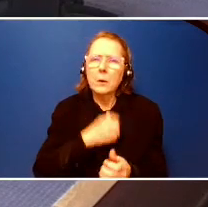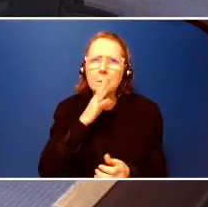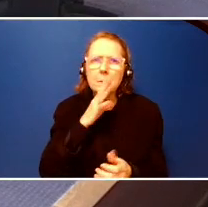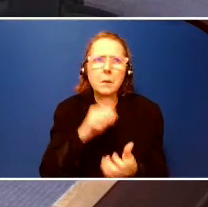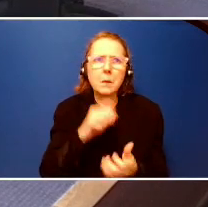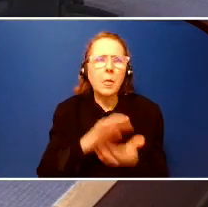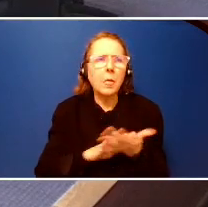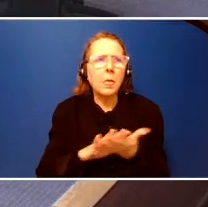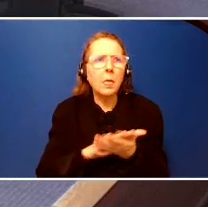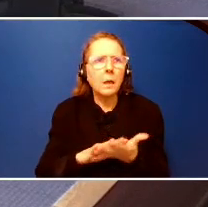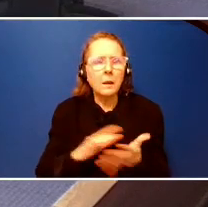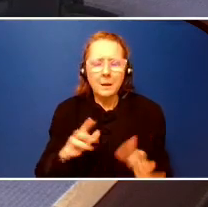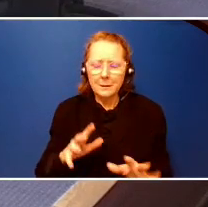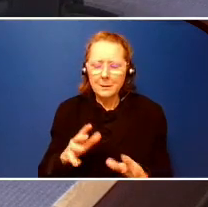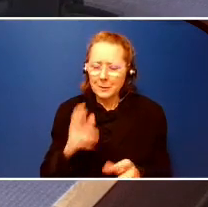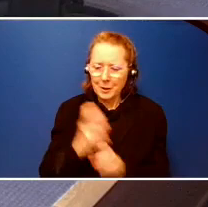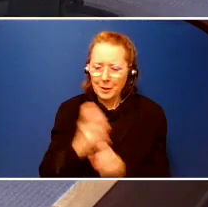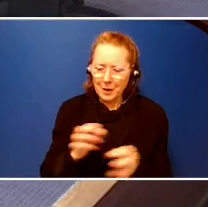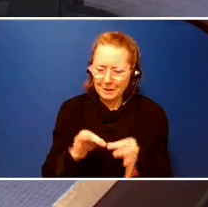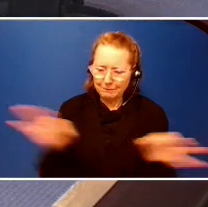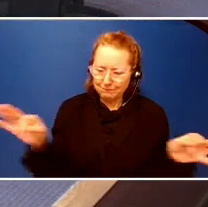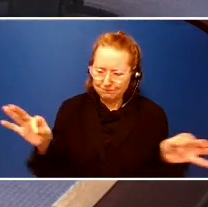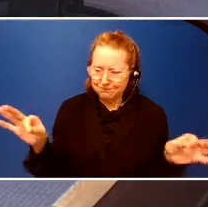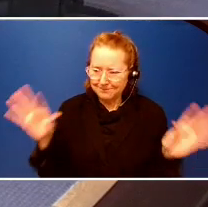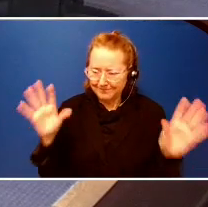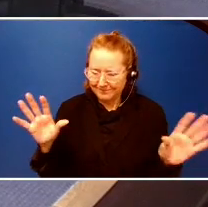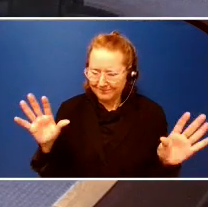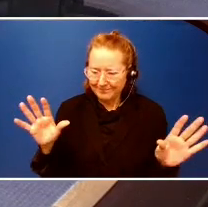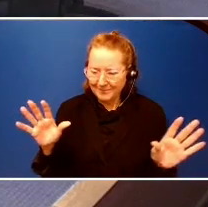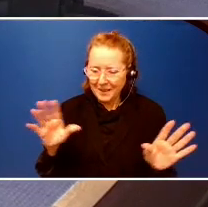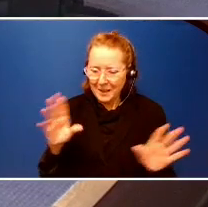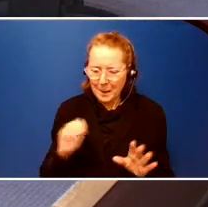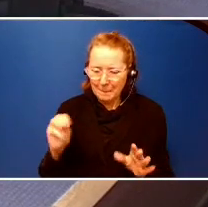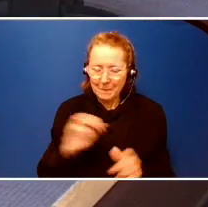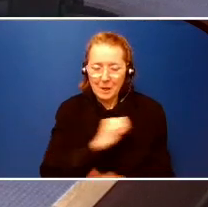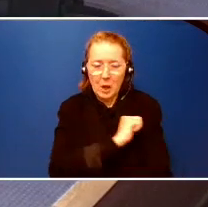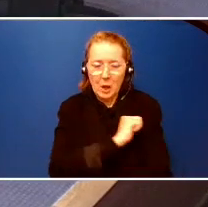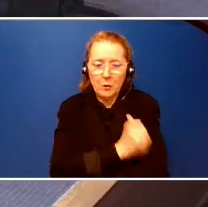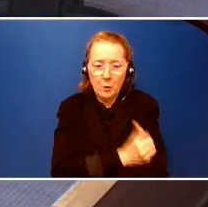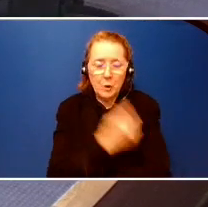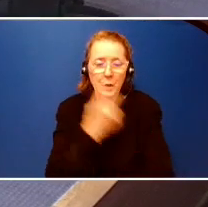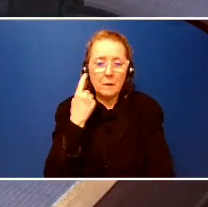this is quite the mouthful of a sentence. The authority for